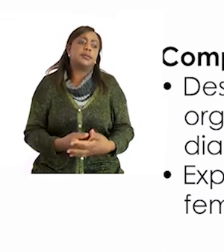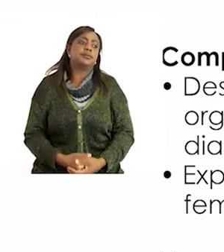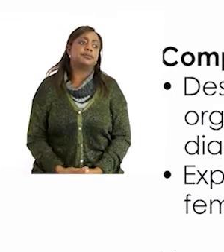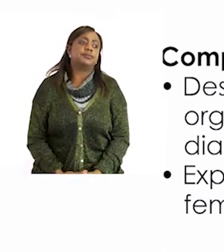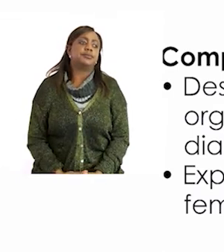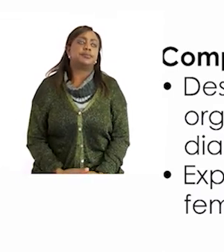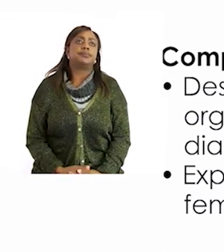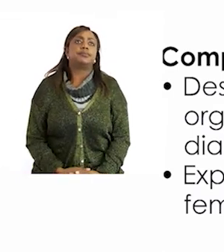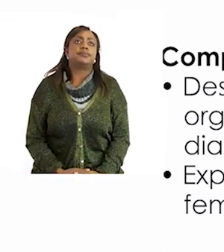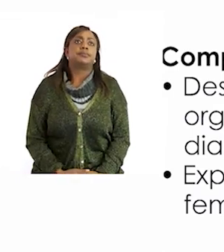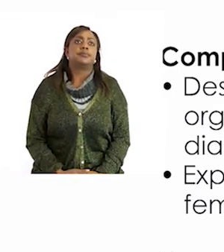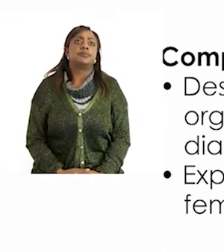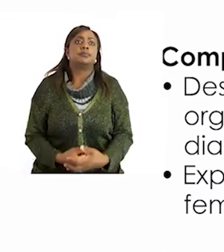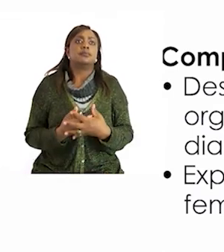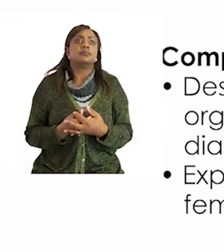for making babies.